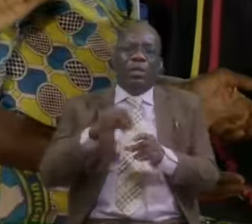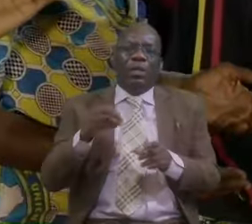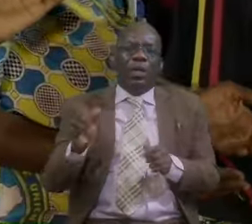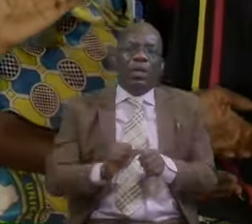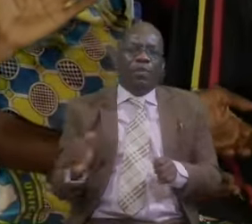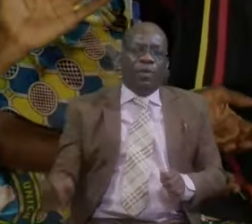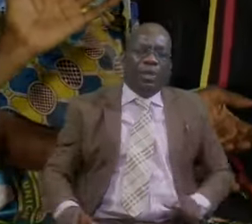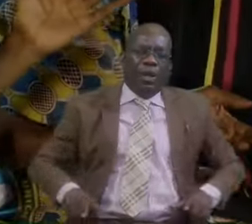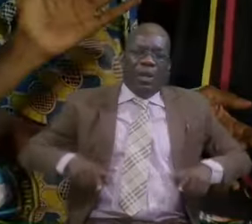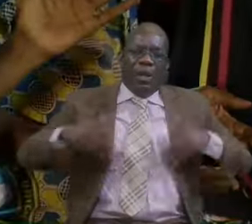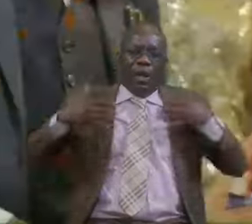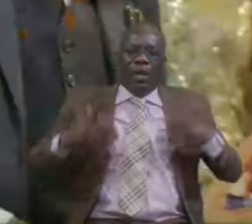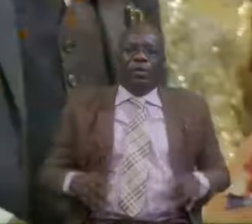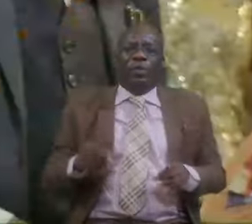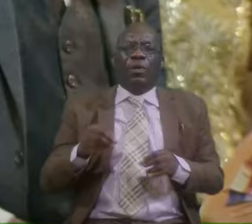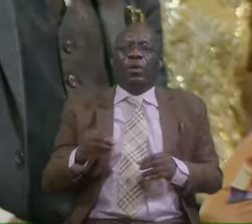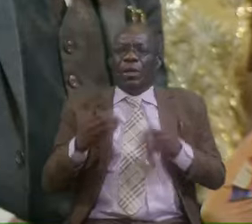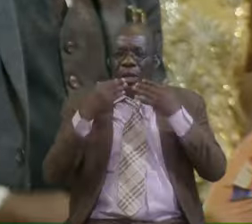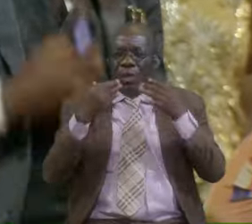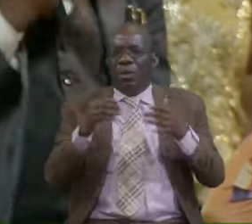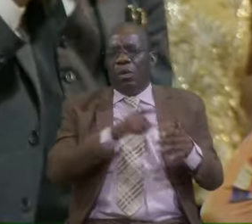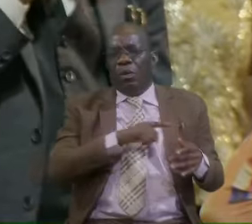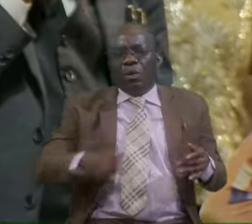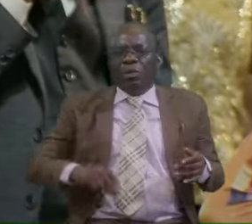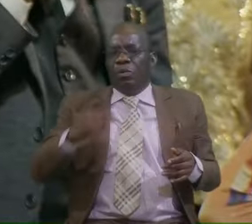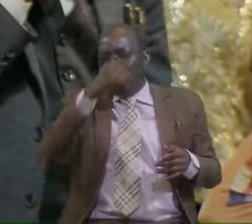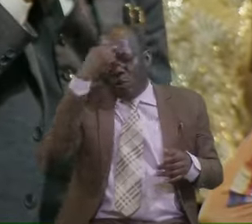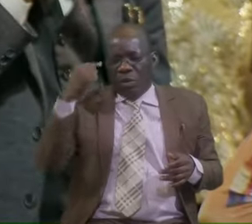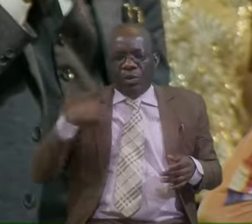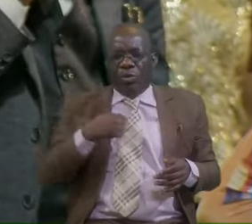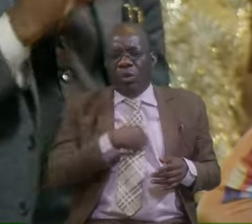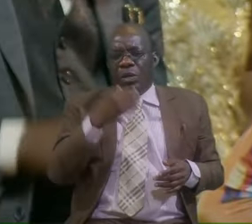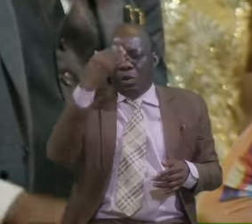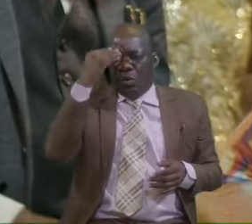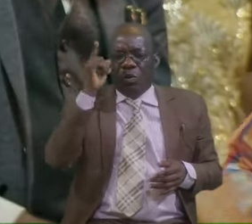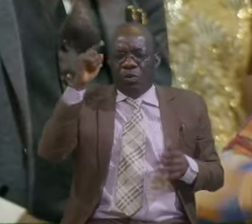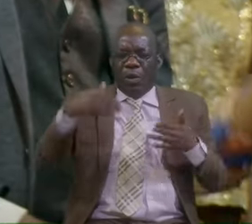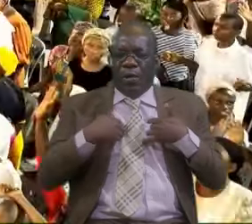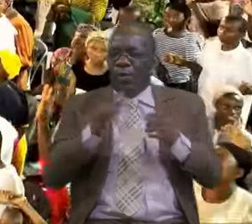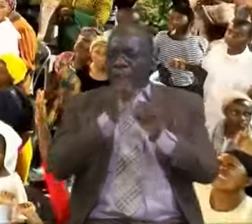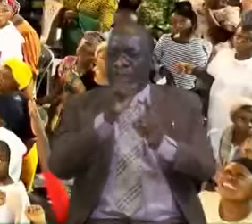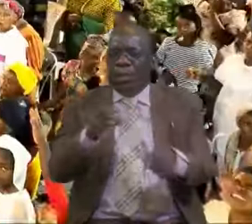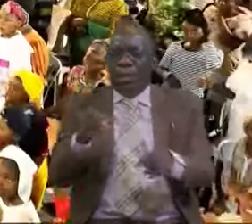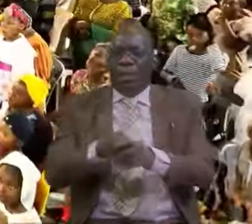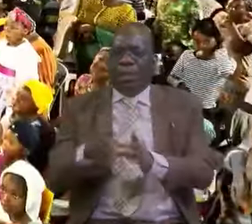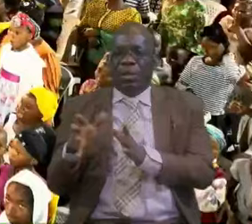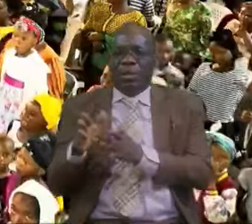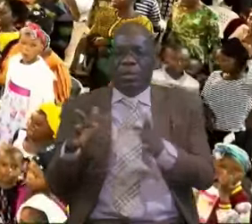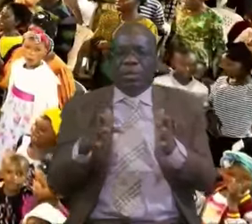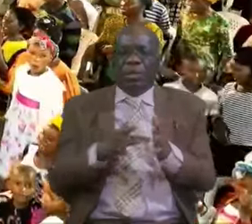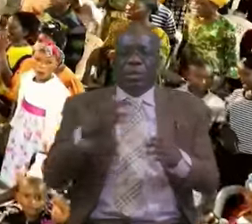Lord, because we know you have answered. In Jesus' name we pray.